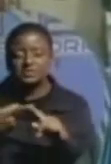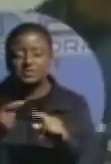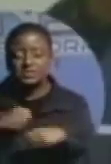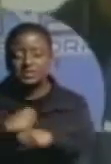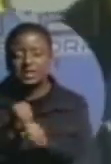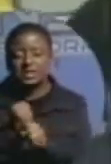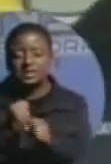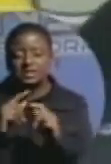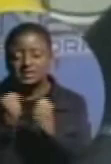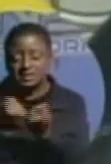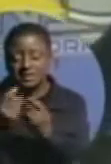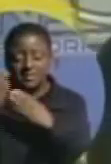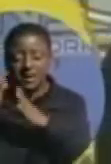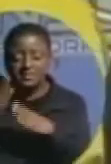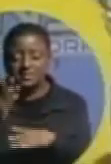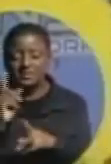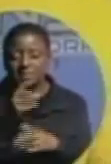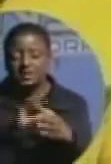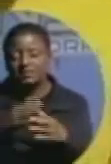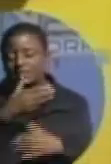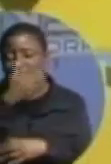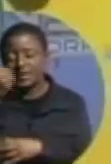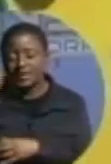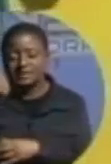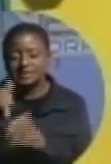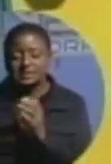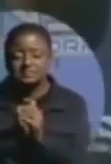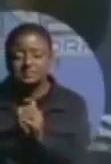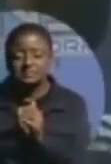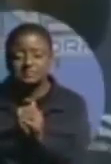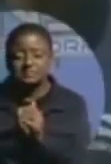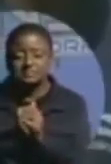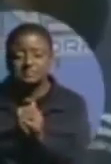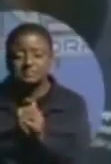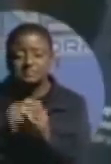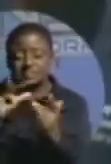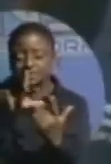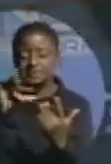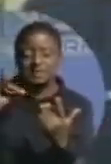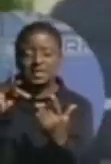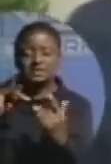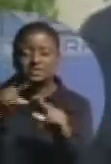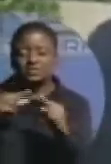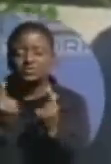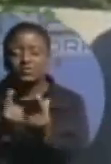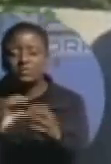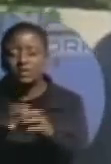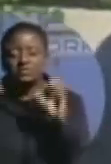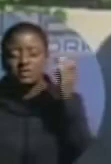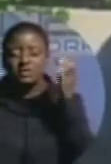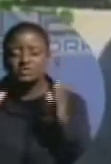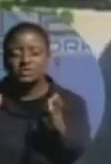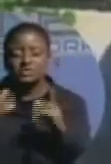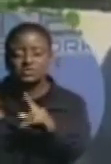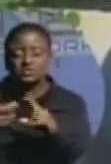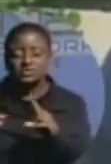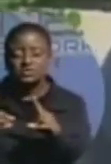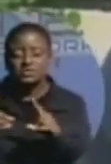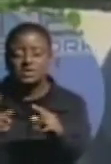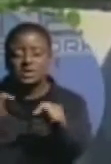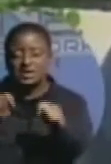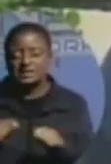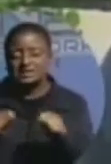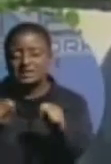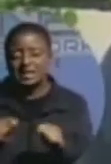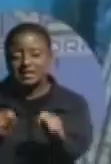these games. Now the B3As have selected a group of coaches headed by Keith Parker to conduct a talent search in